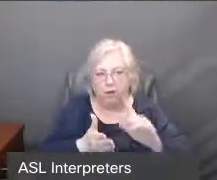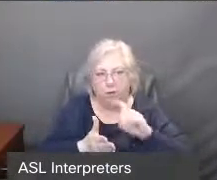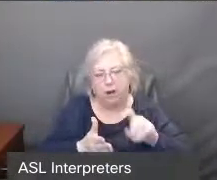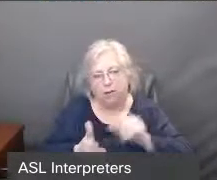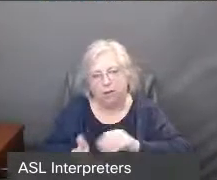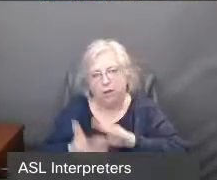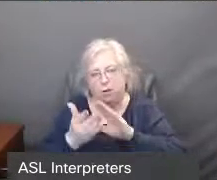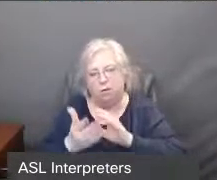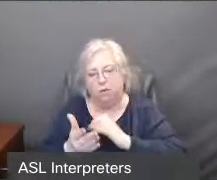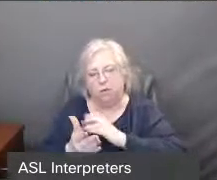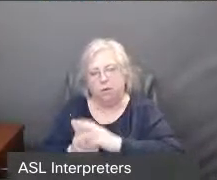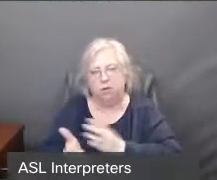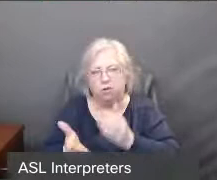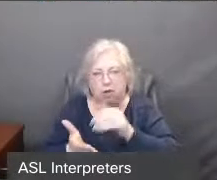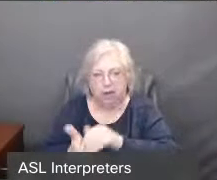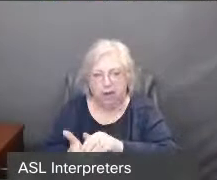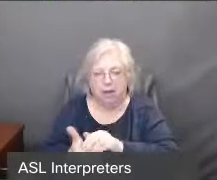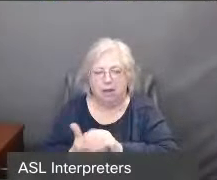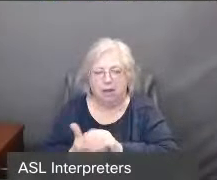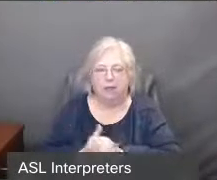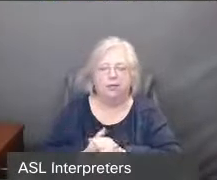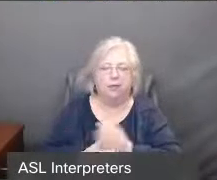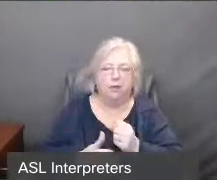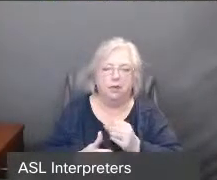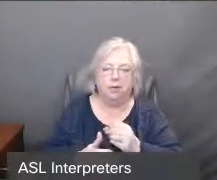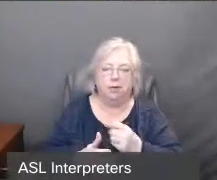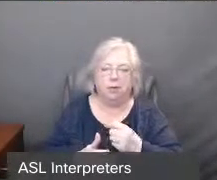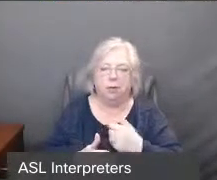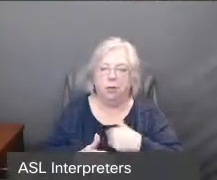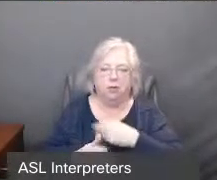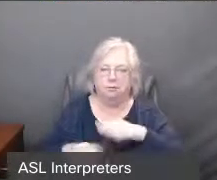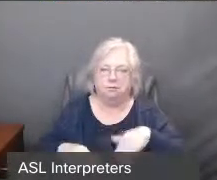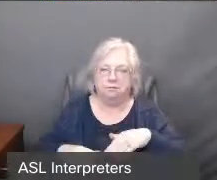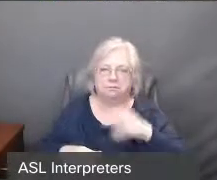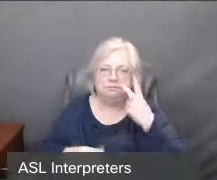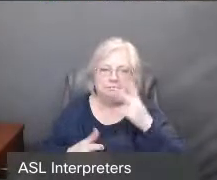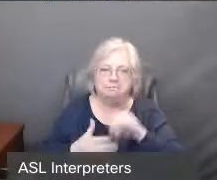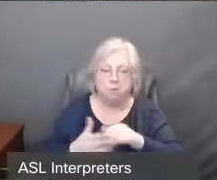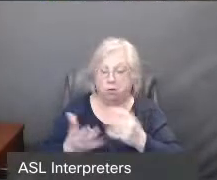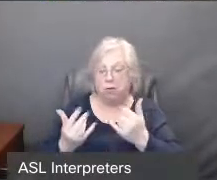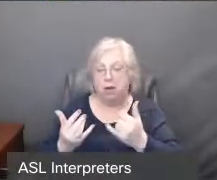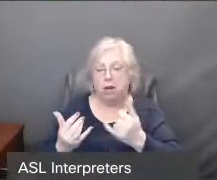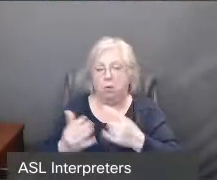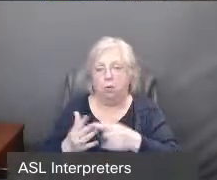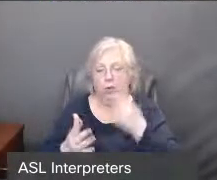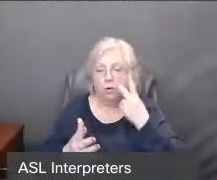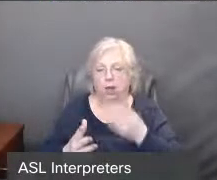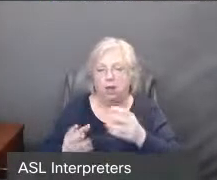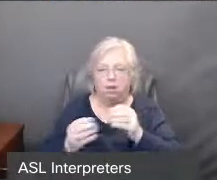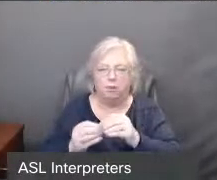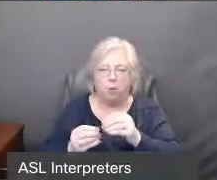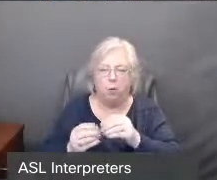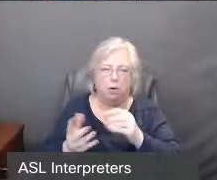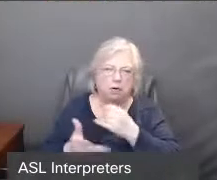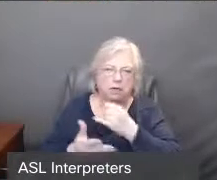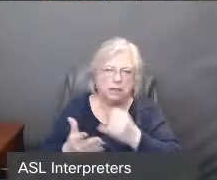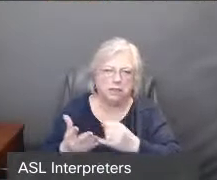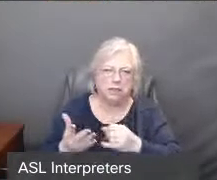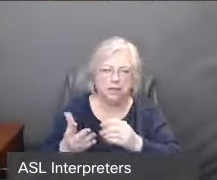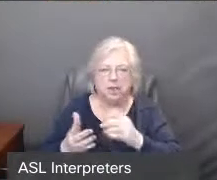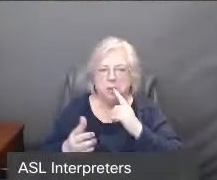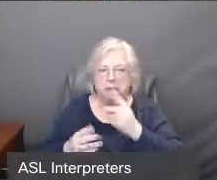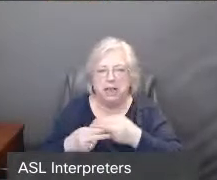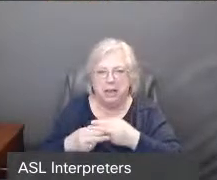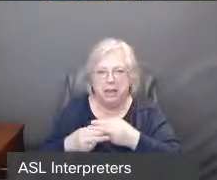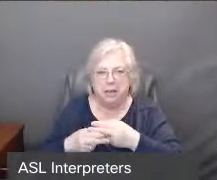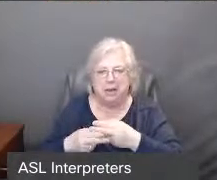for the permit from what is allowed per the code. So we haven't seen that. Right now, what you have seen is more schematic or preliminary